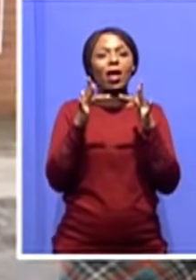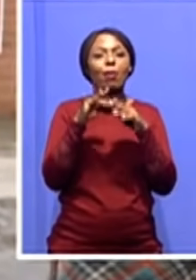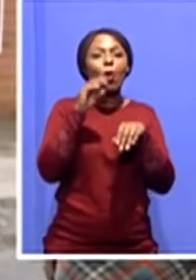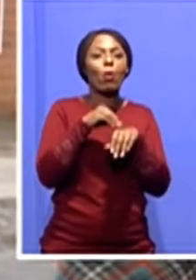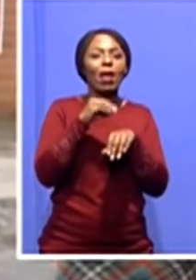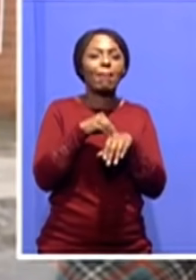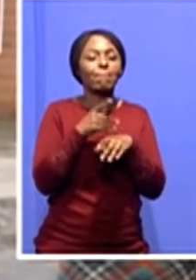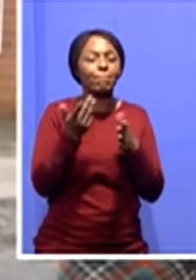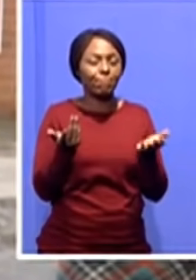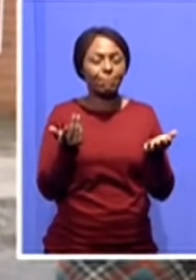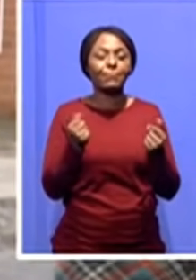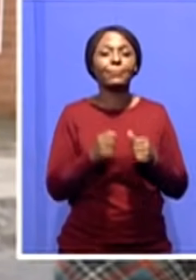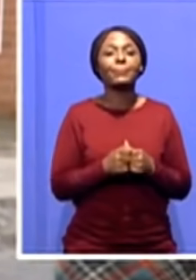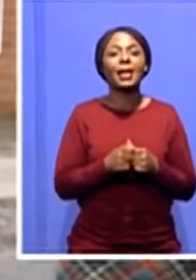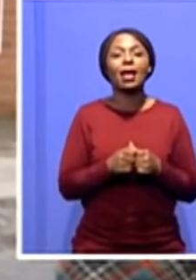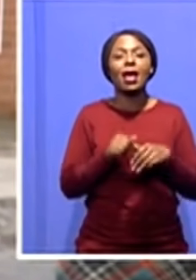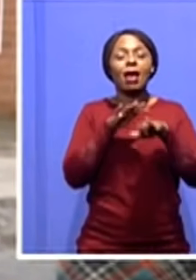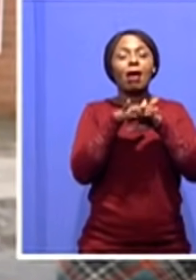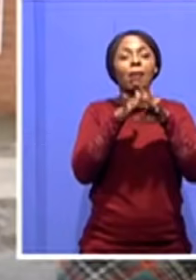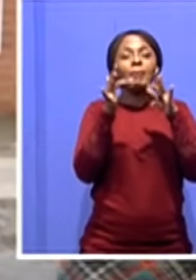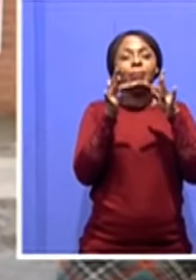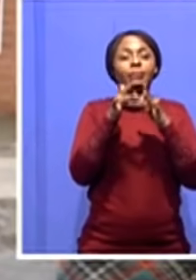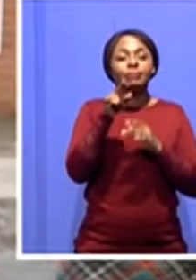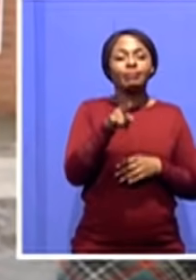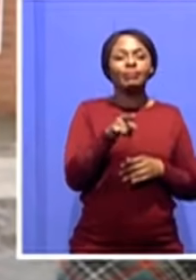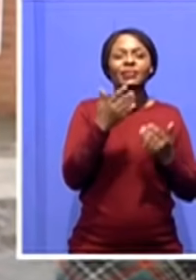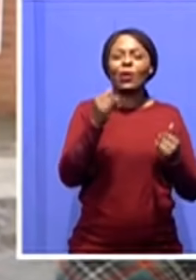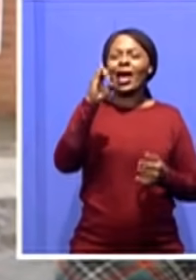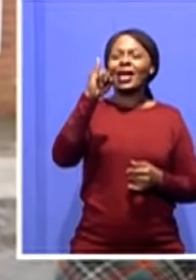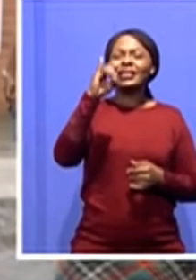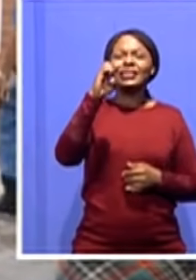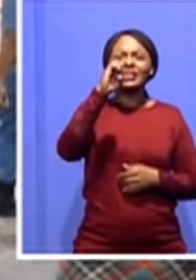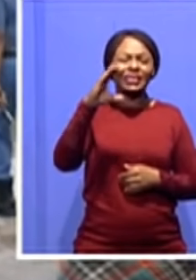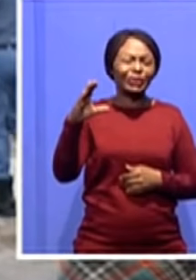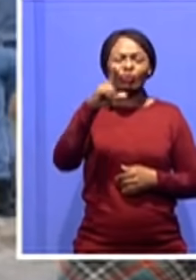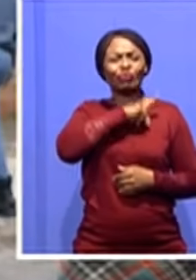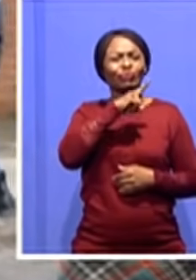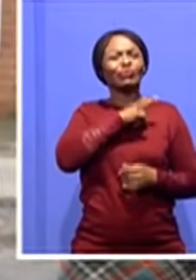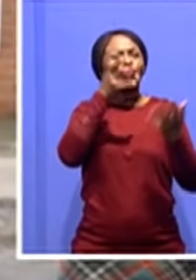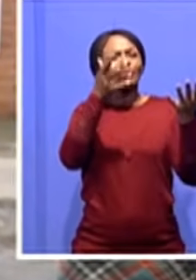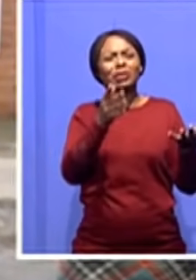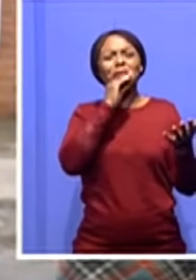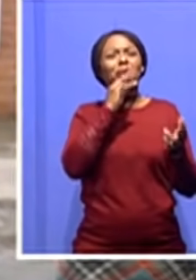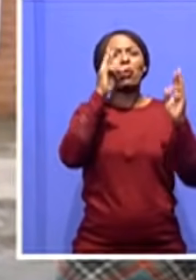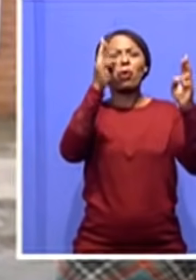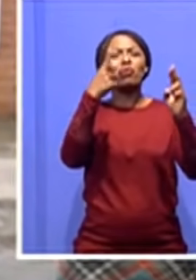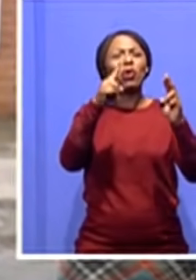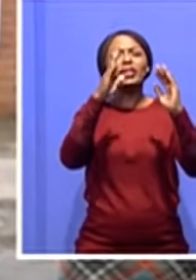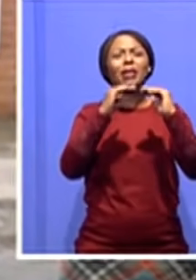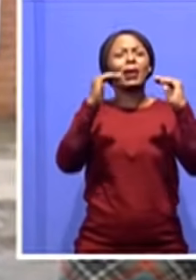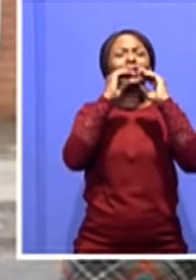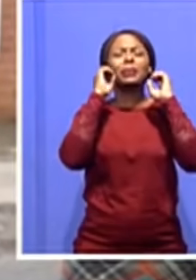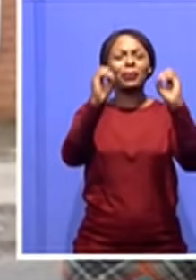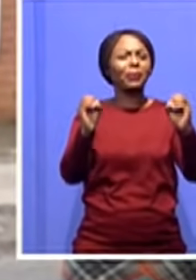the IEC descends to such mediocrity, there's no hope for democracy in this country. And this is where we're at. First, we